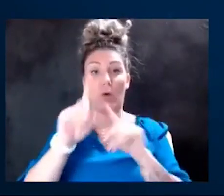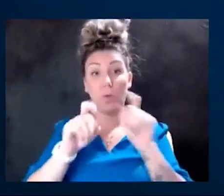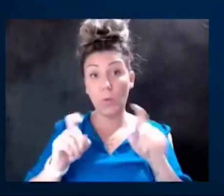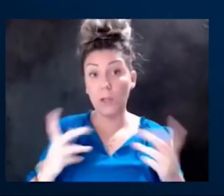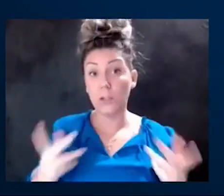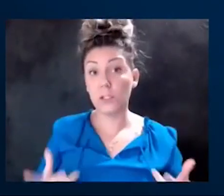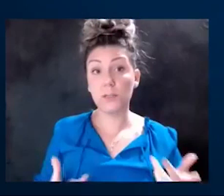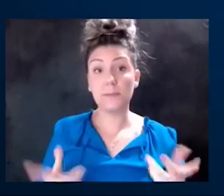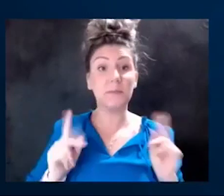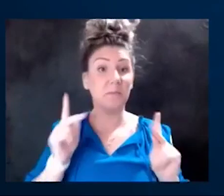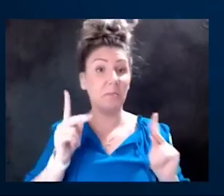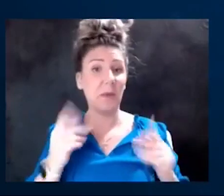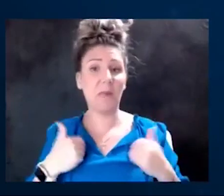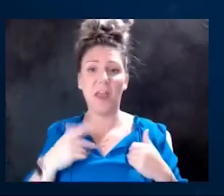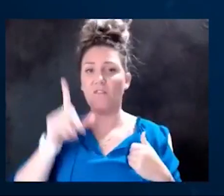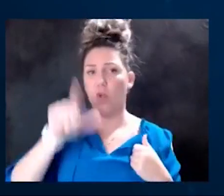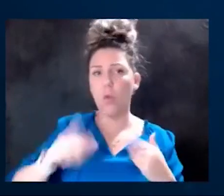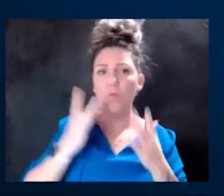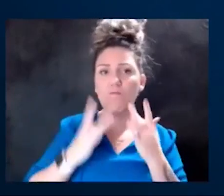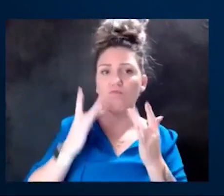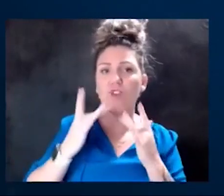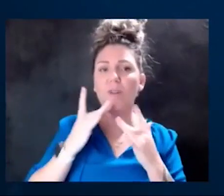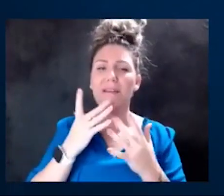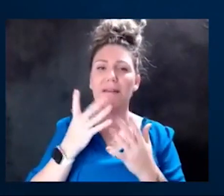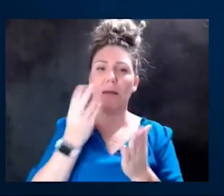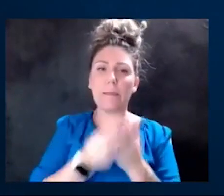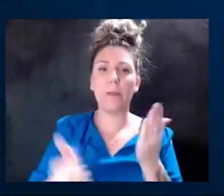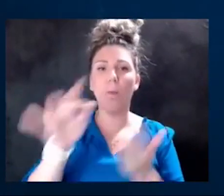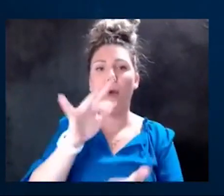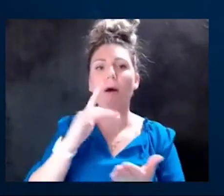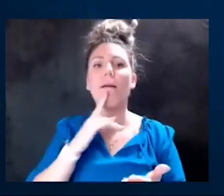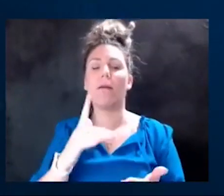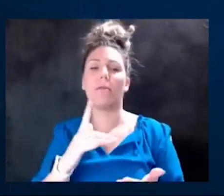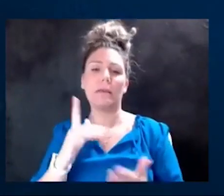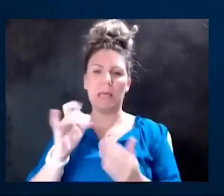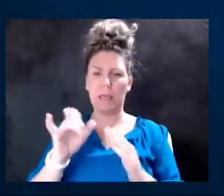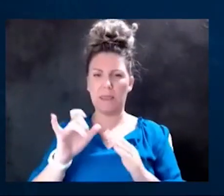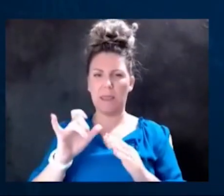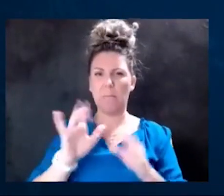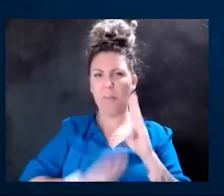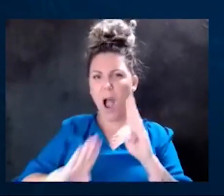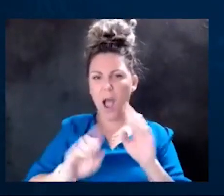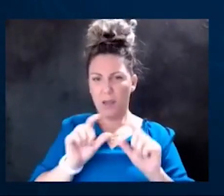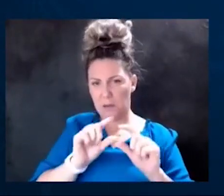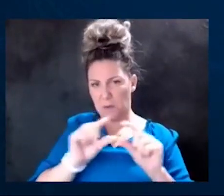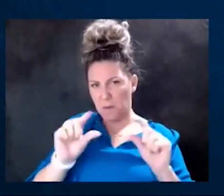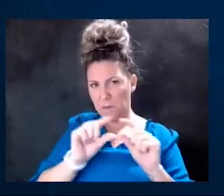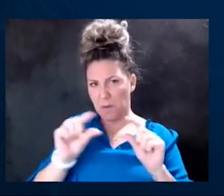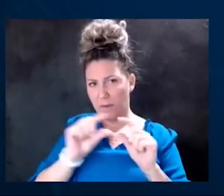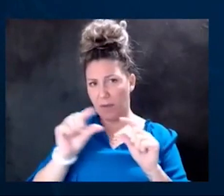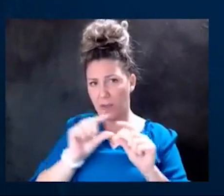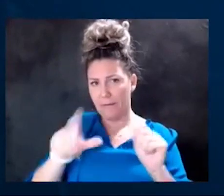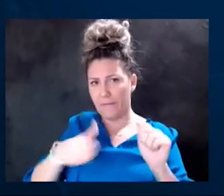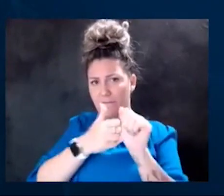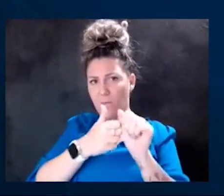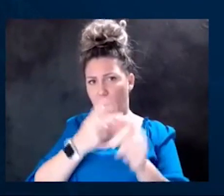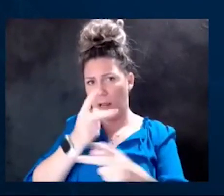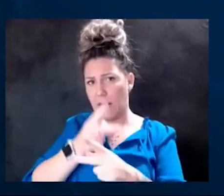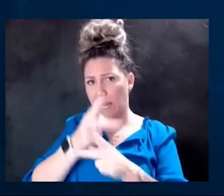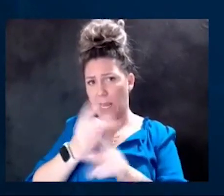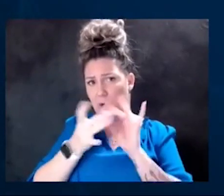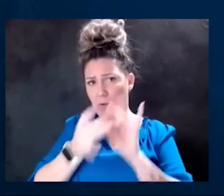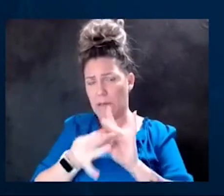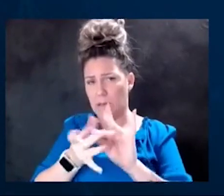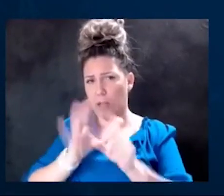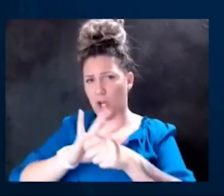the people who had low poverty, that wealthiest group that's at the bottom there, very few avoided care because of COVID, which leads you to